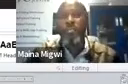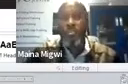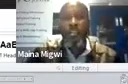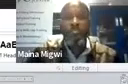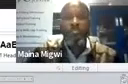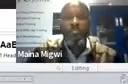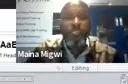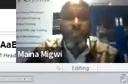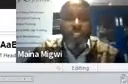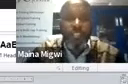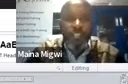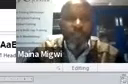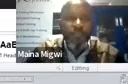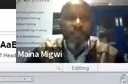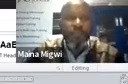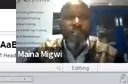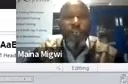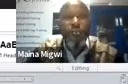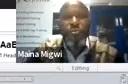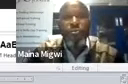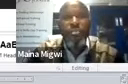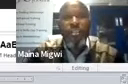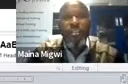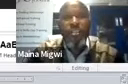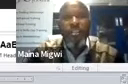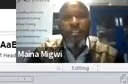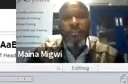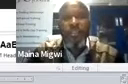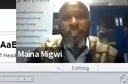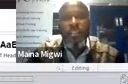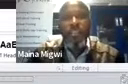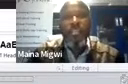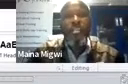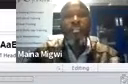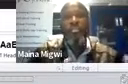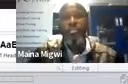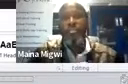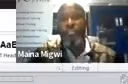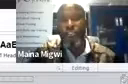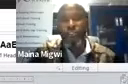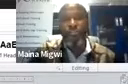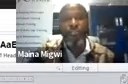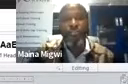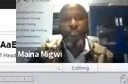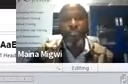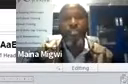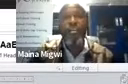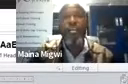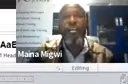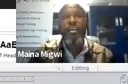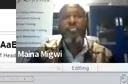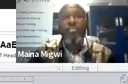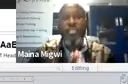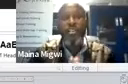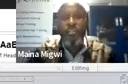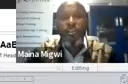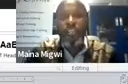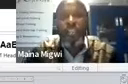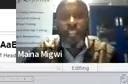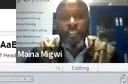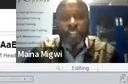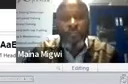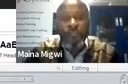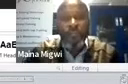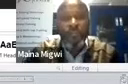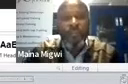the disputes have been submitted. The rules within the judicial system are adversarial